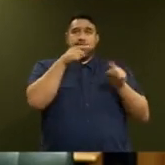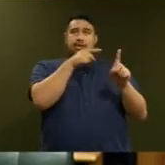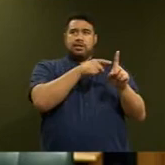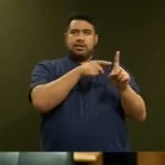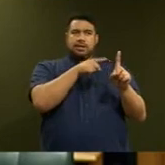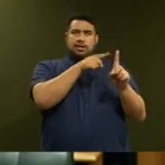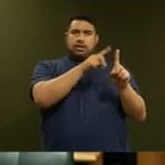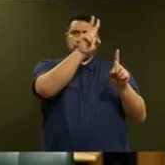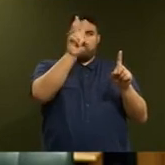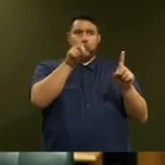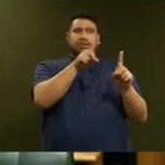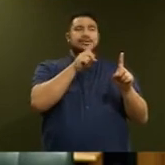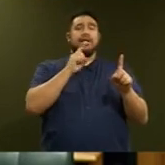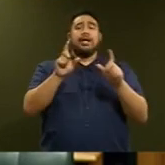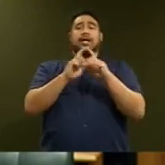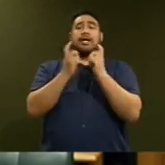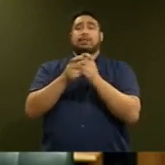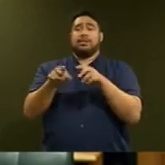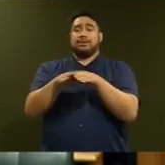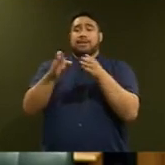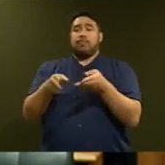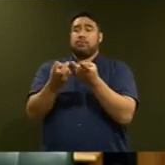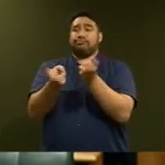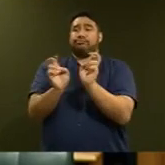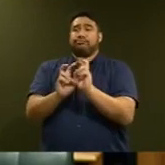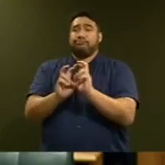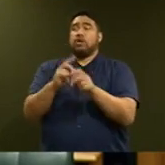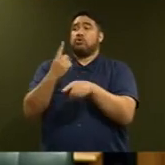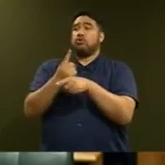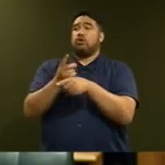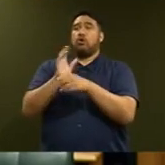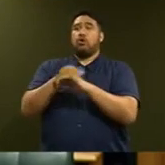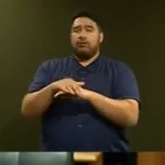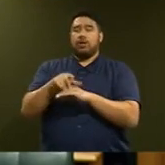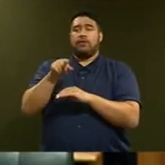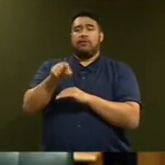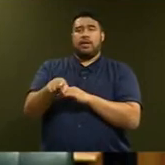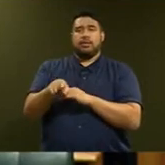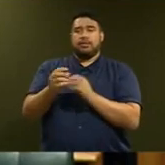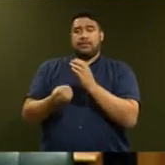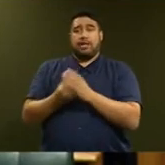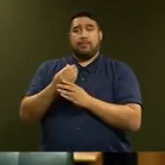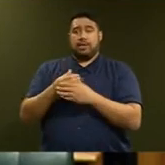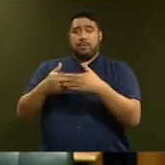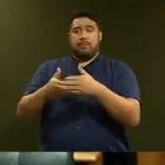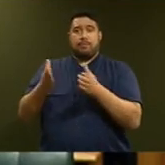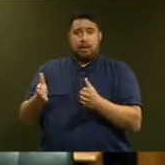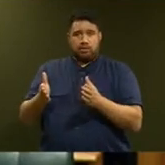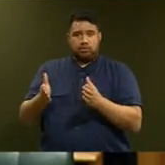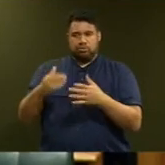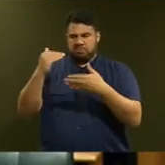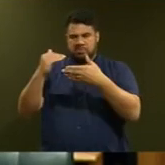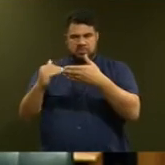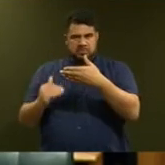Cabinet table when Cabinet made the decision to authorise me to develop a package that has a number of aspects in it,